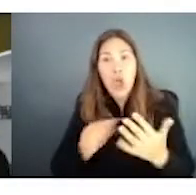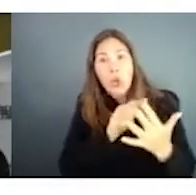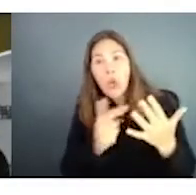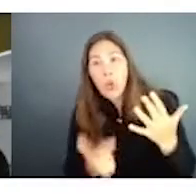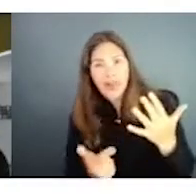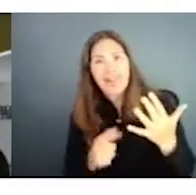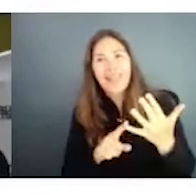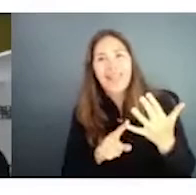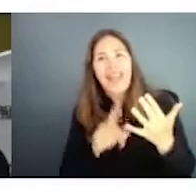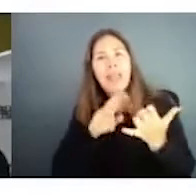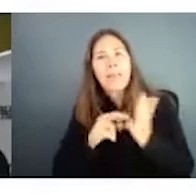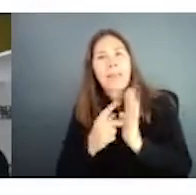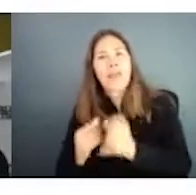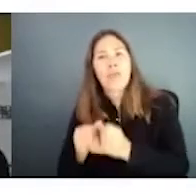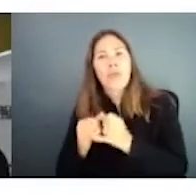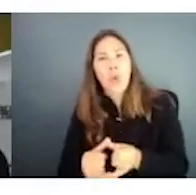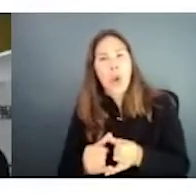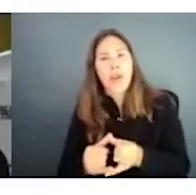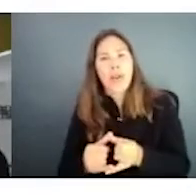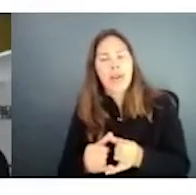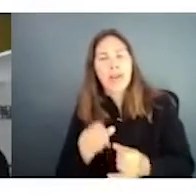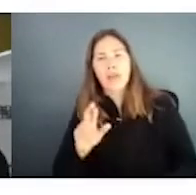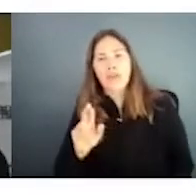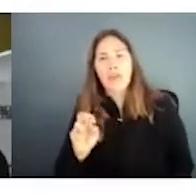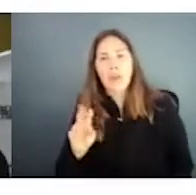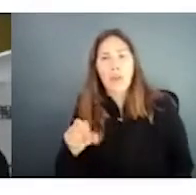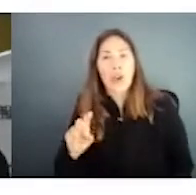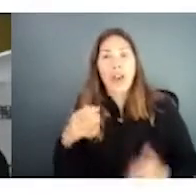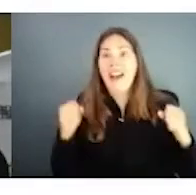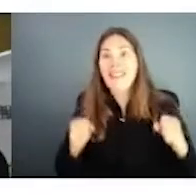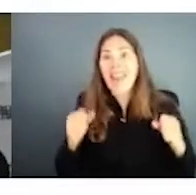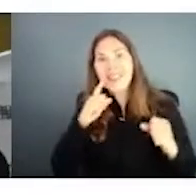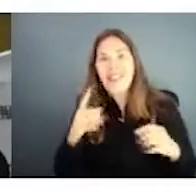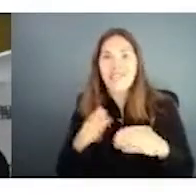always a reward that they knew it was a full edit day. So